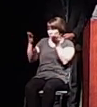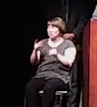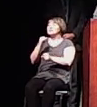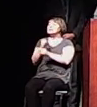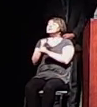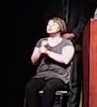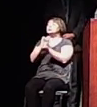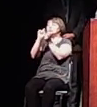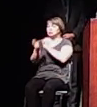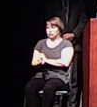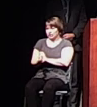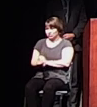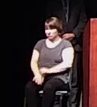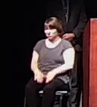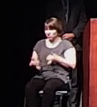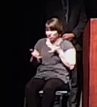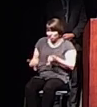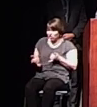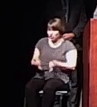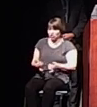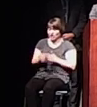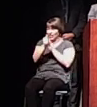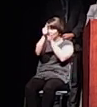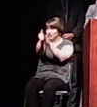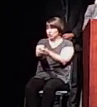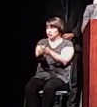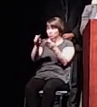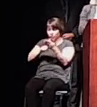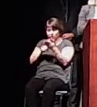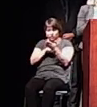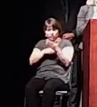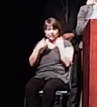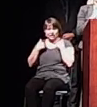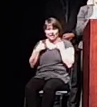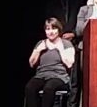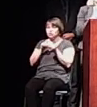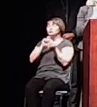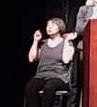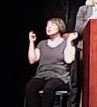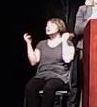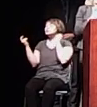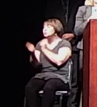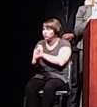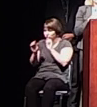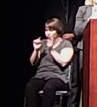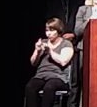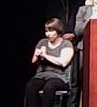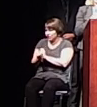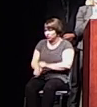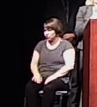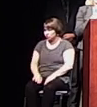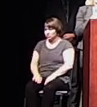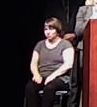change. Current leadership research has a significant focus on transformational change, and